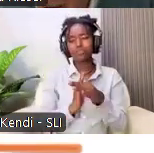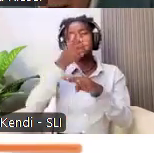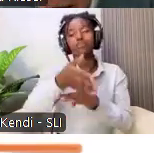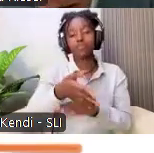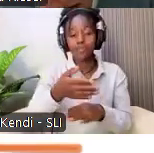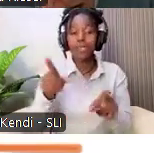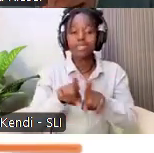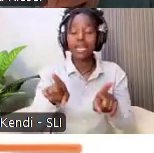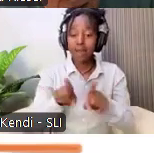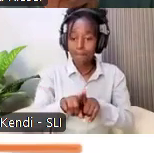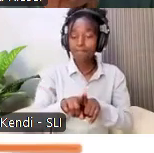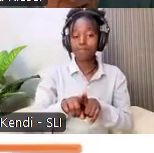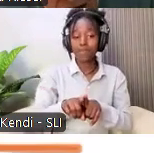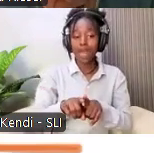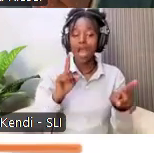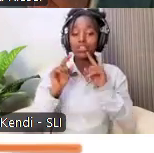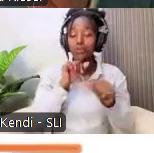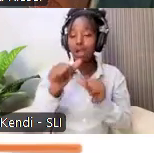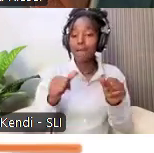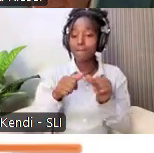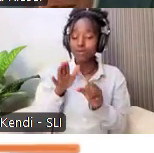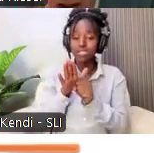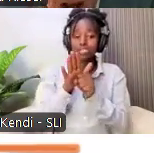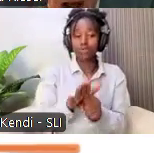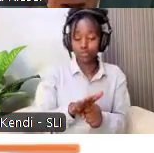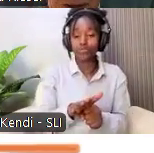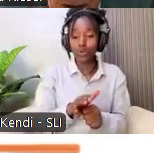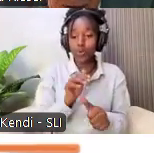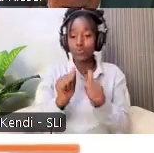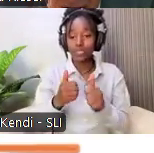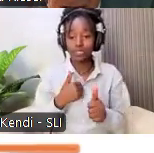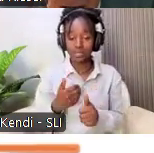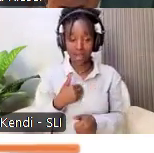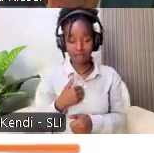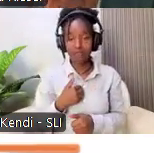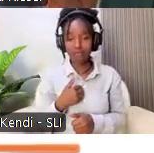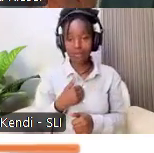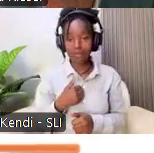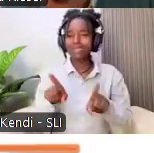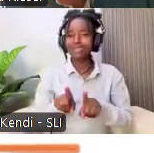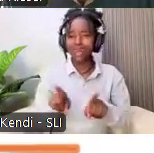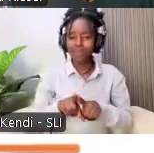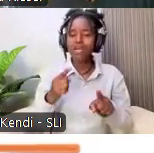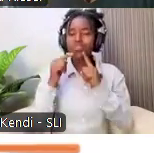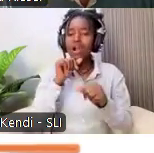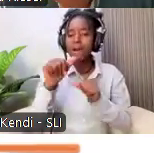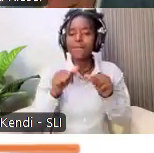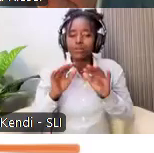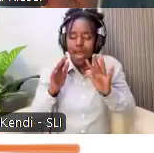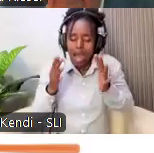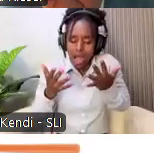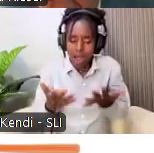is discrimination is challenging discrimination is at the heart of the convention. It's in the preamble. It's